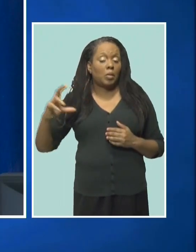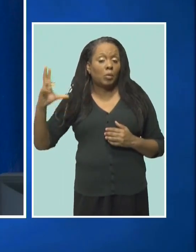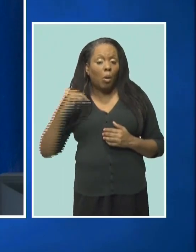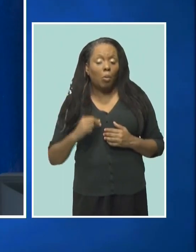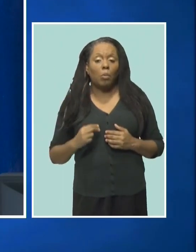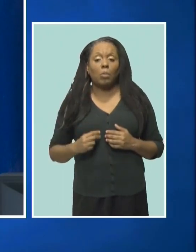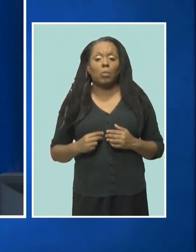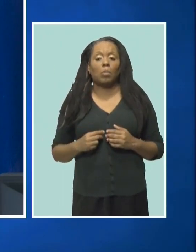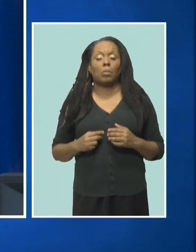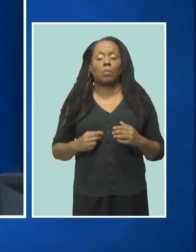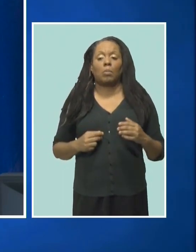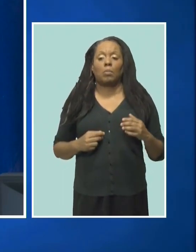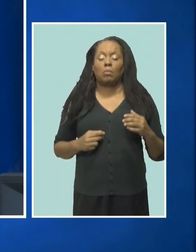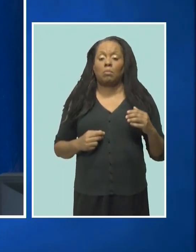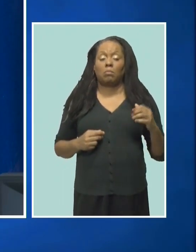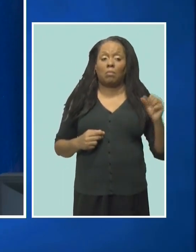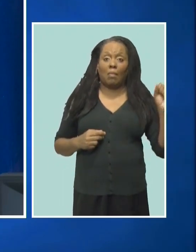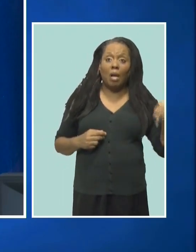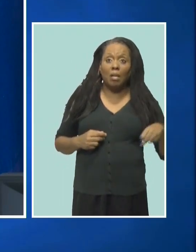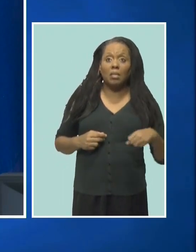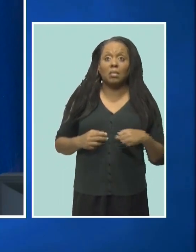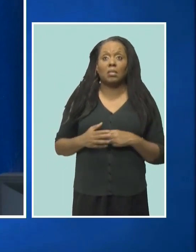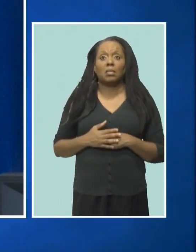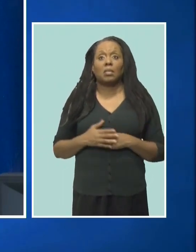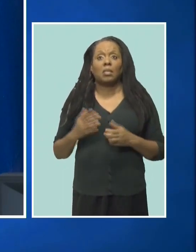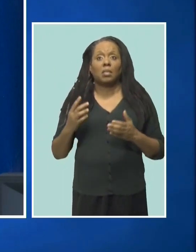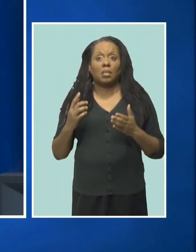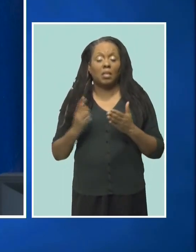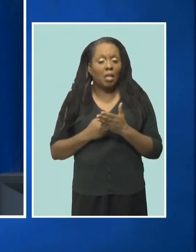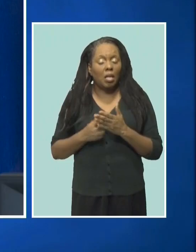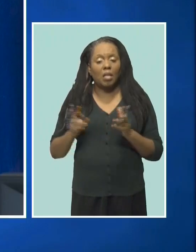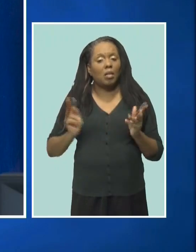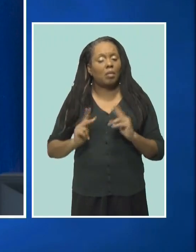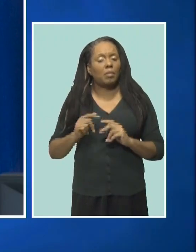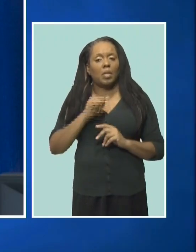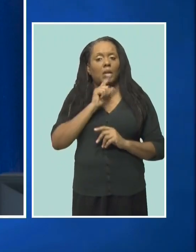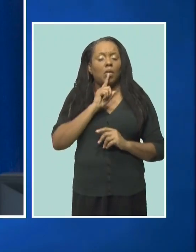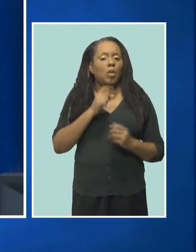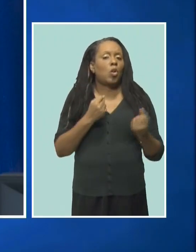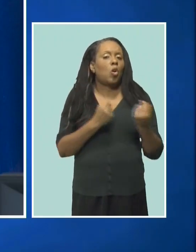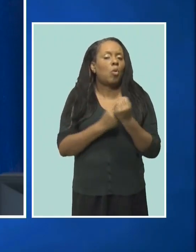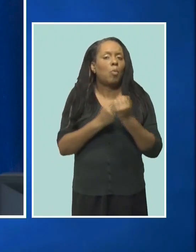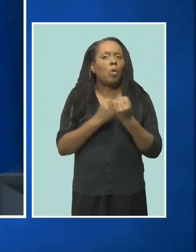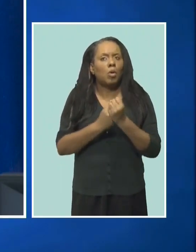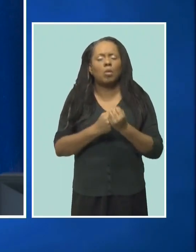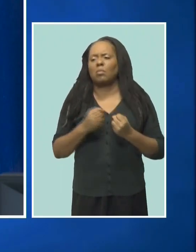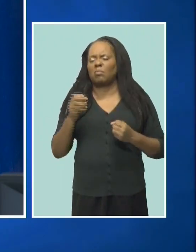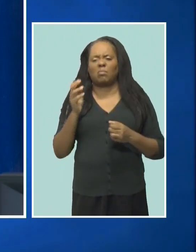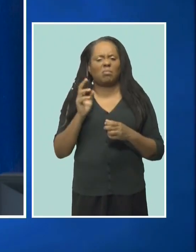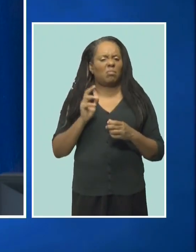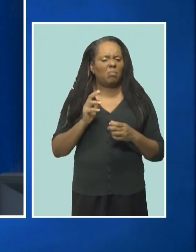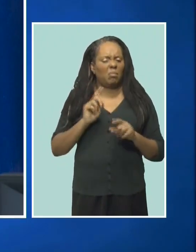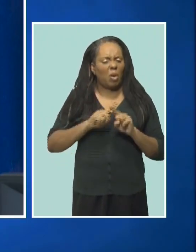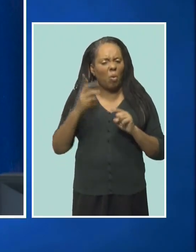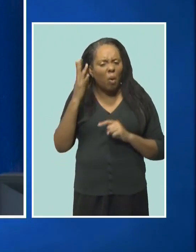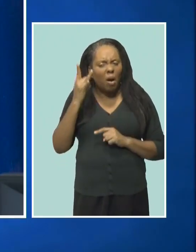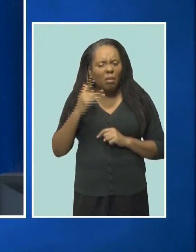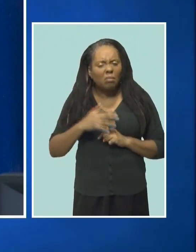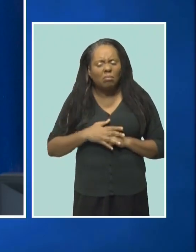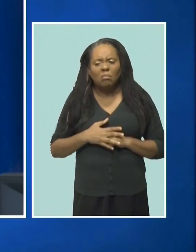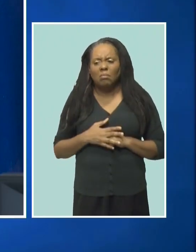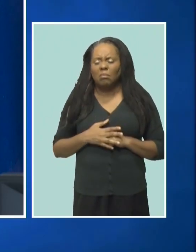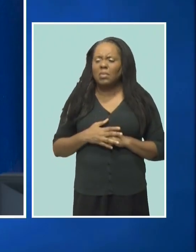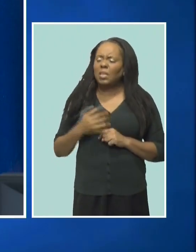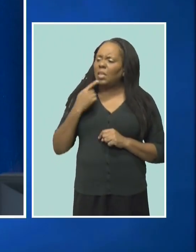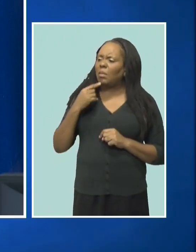in private than they are loud for you in public. You must ask why or for an